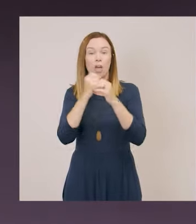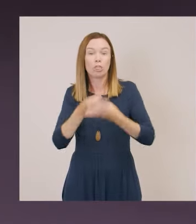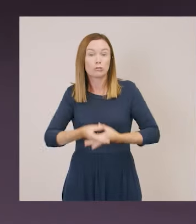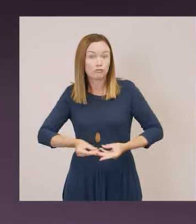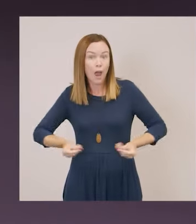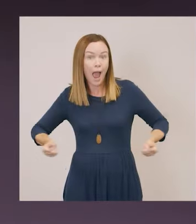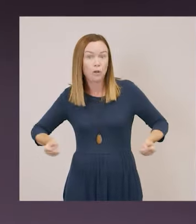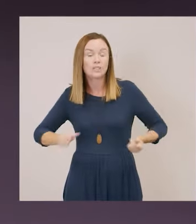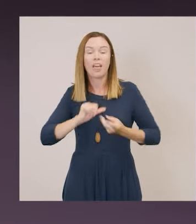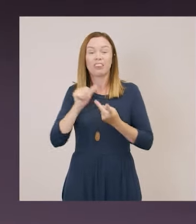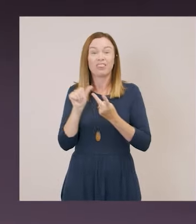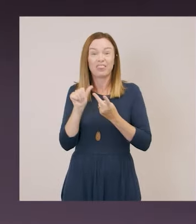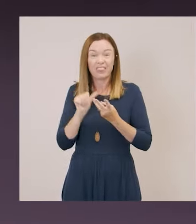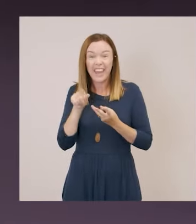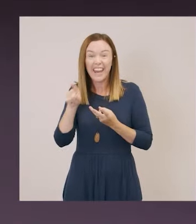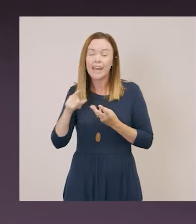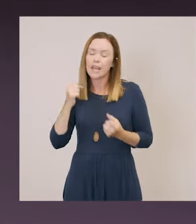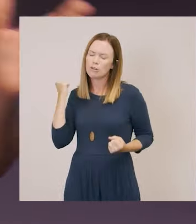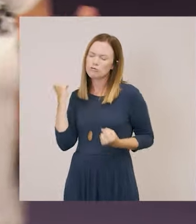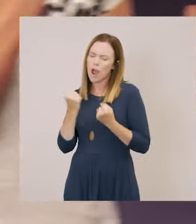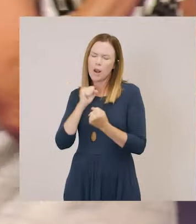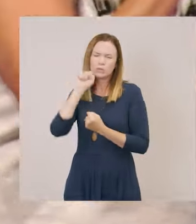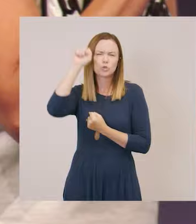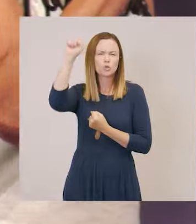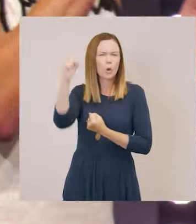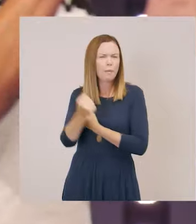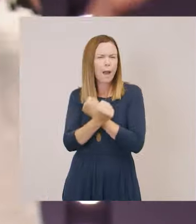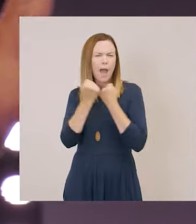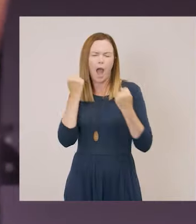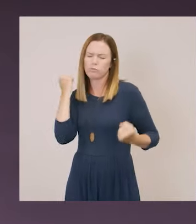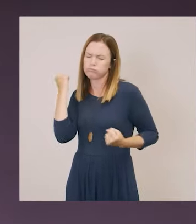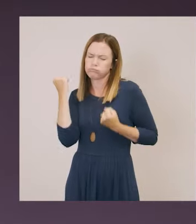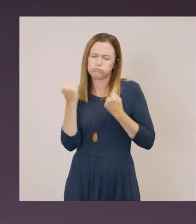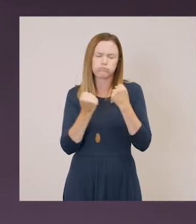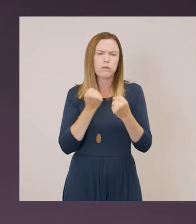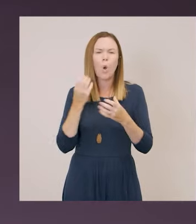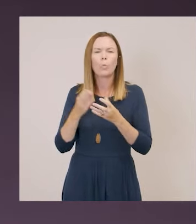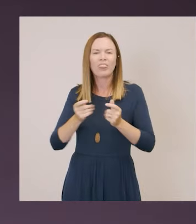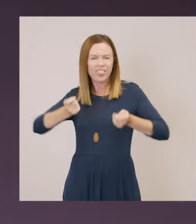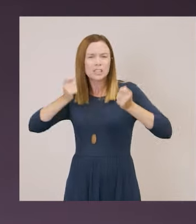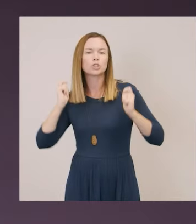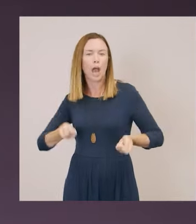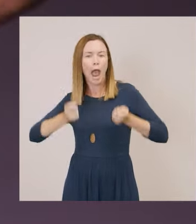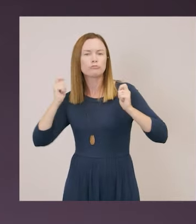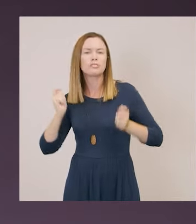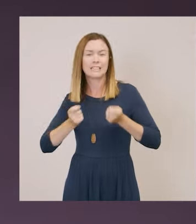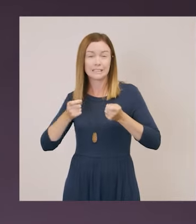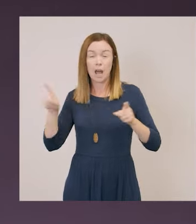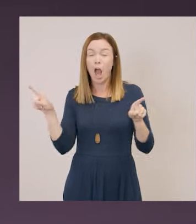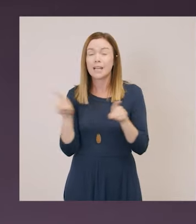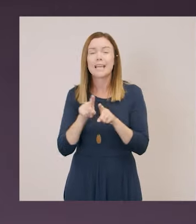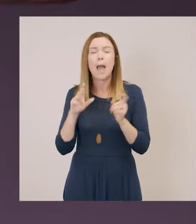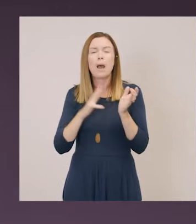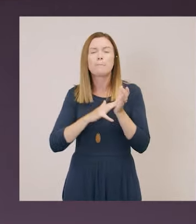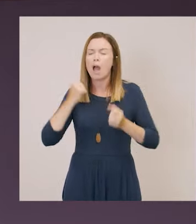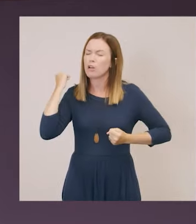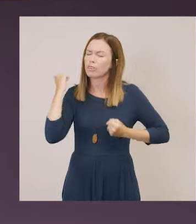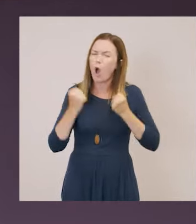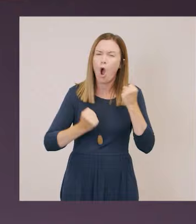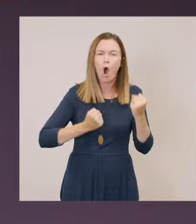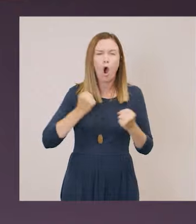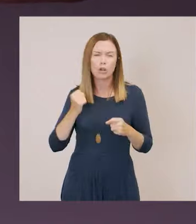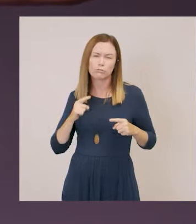run with the supernatural strength before the chariots of Ahab, the equivalent of a marathon to get